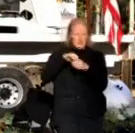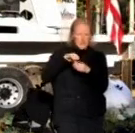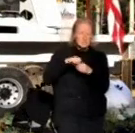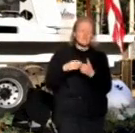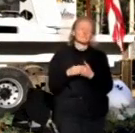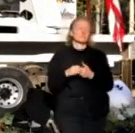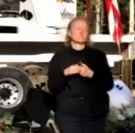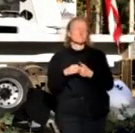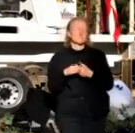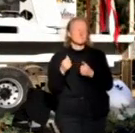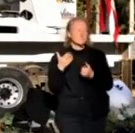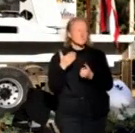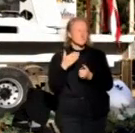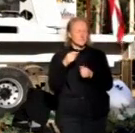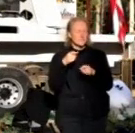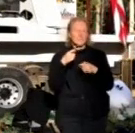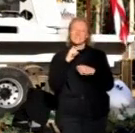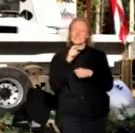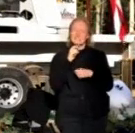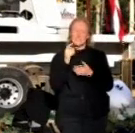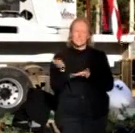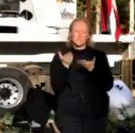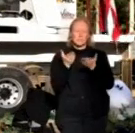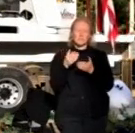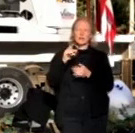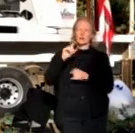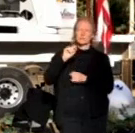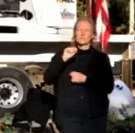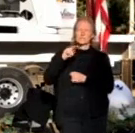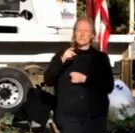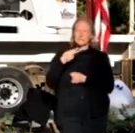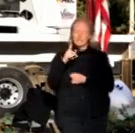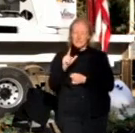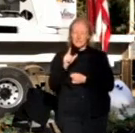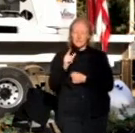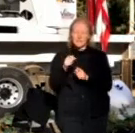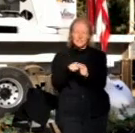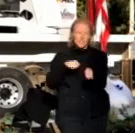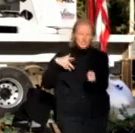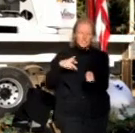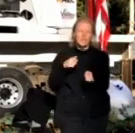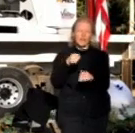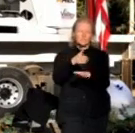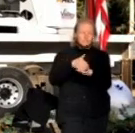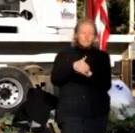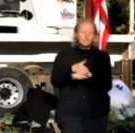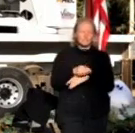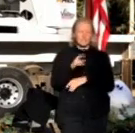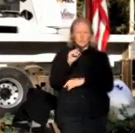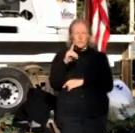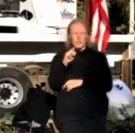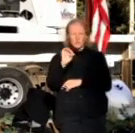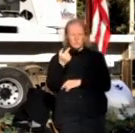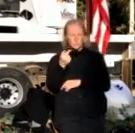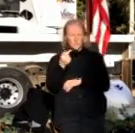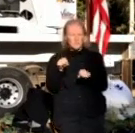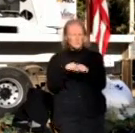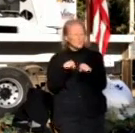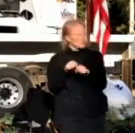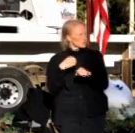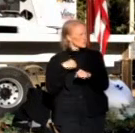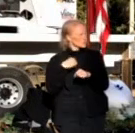Check Network. Steel is providing the chainsaw and safety equipment that will be used for the cutting. Red Wing Shoes is keeping the Sawyer's feet